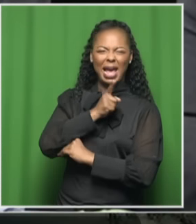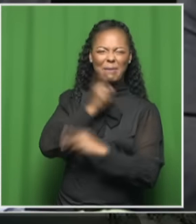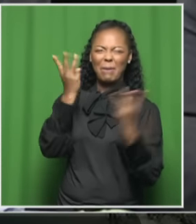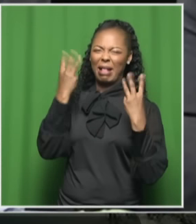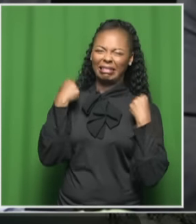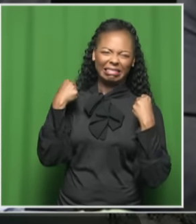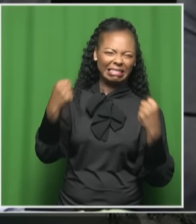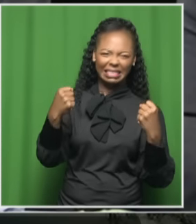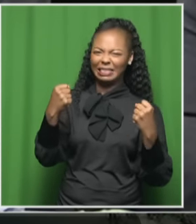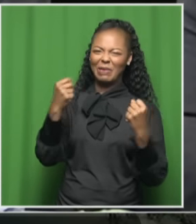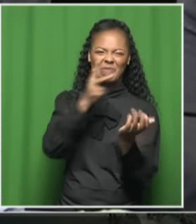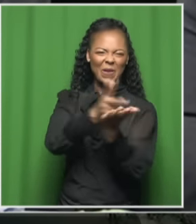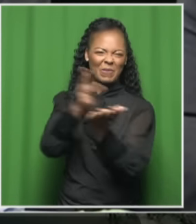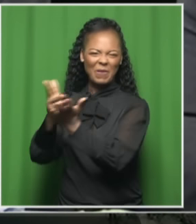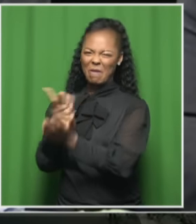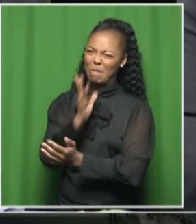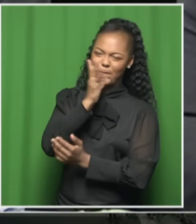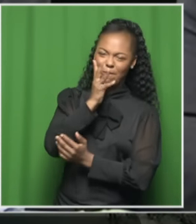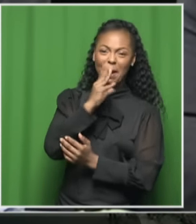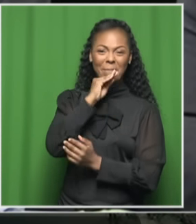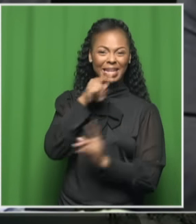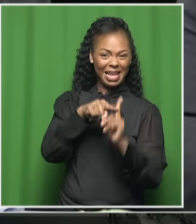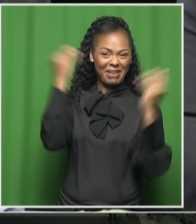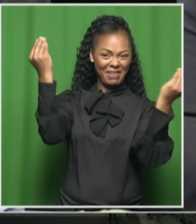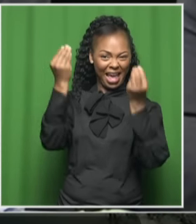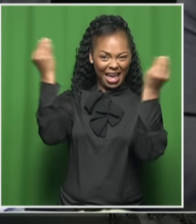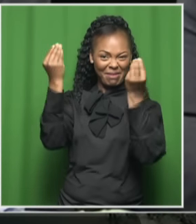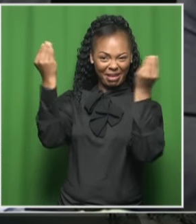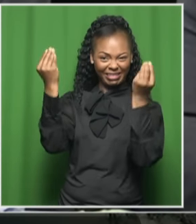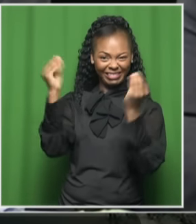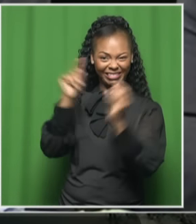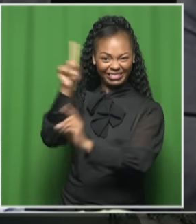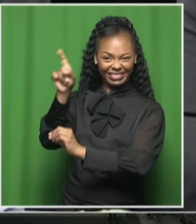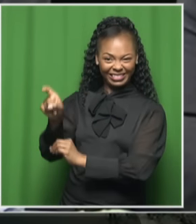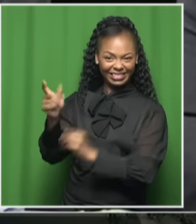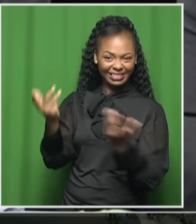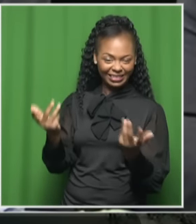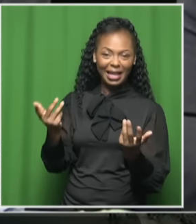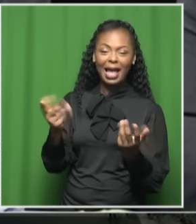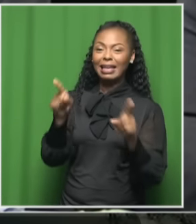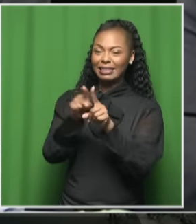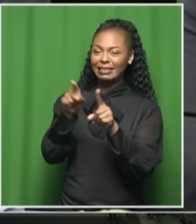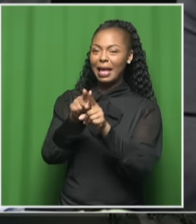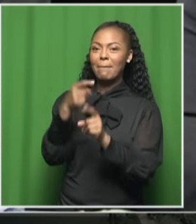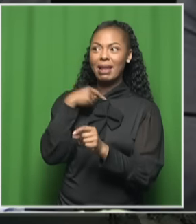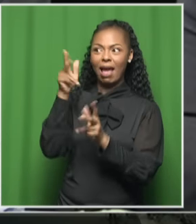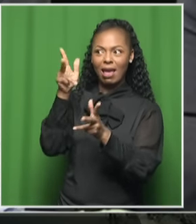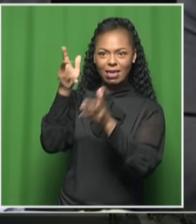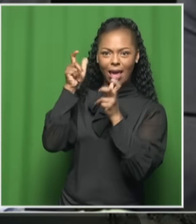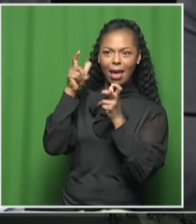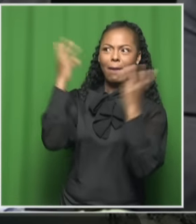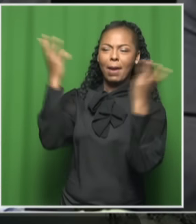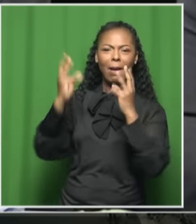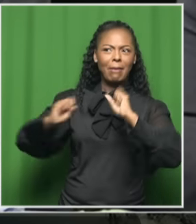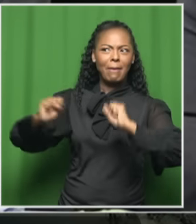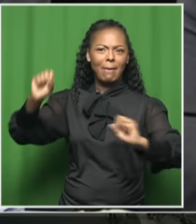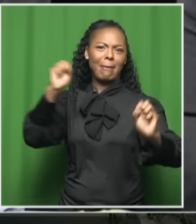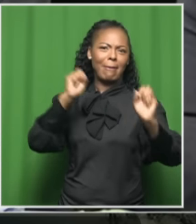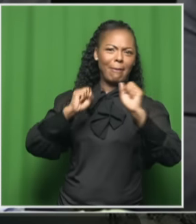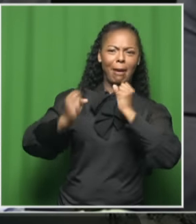I mean, is that how popular Pastor Ray McCauley was? I heard of how people spoke of him and